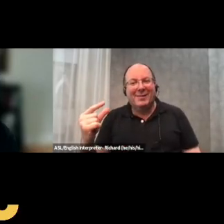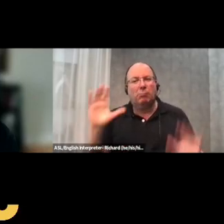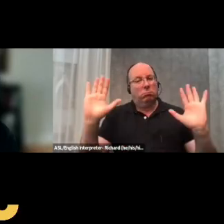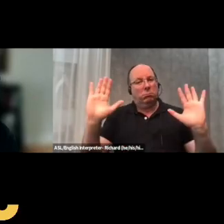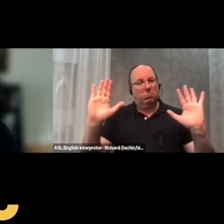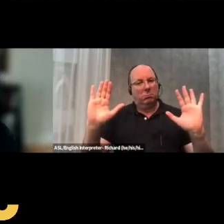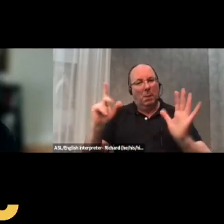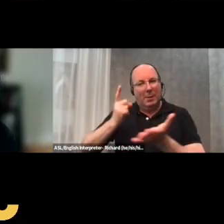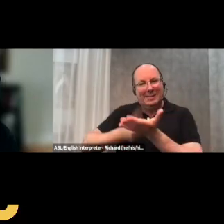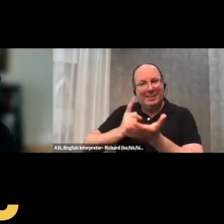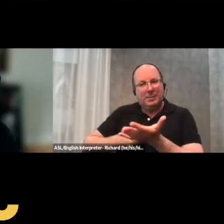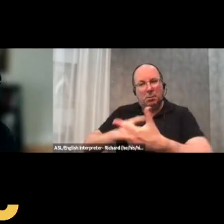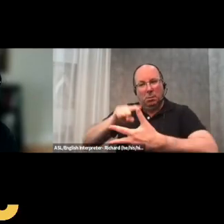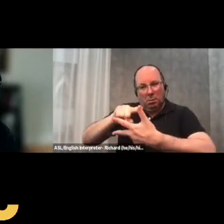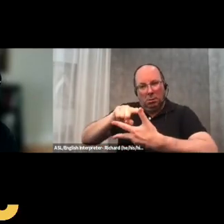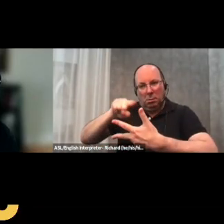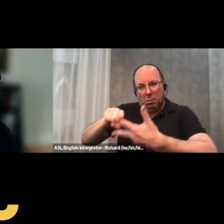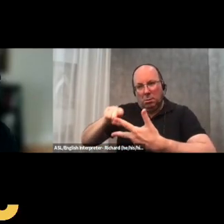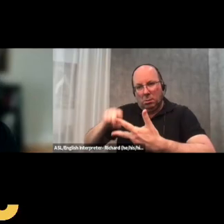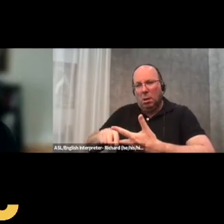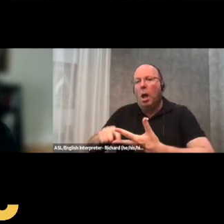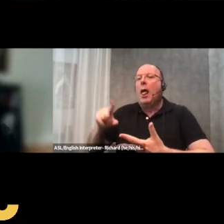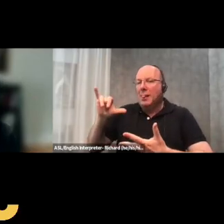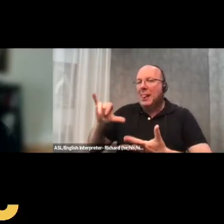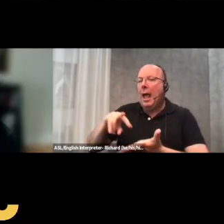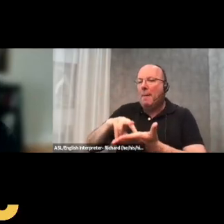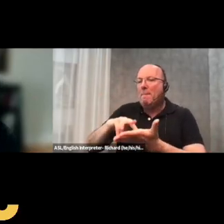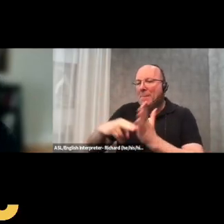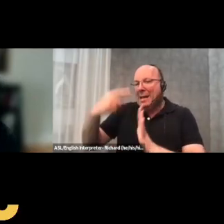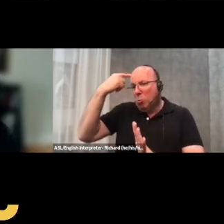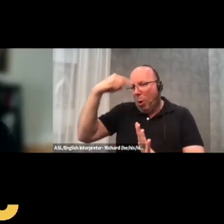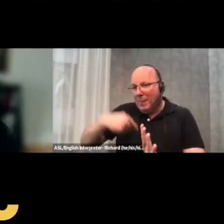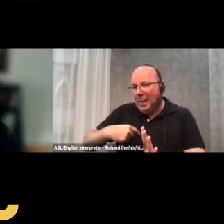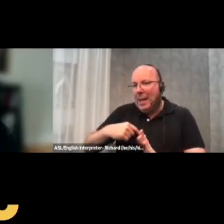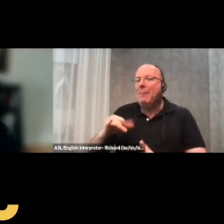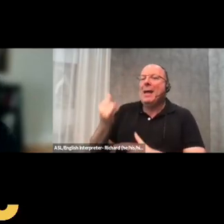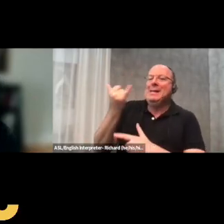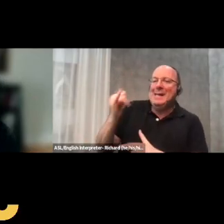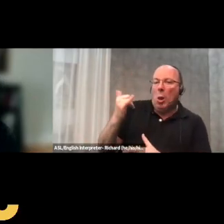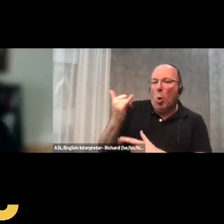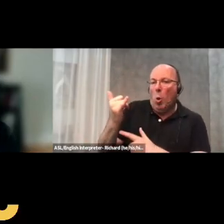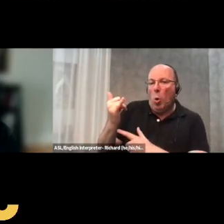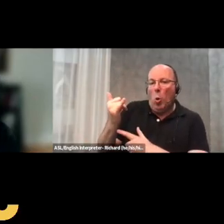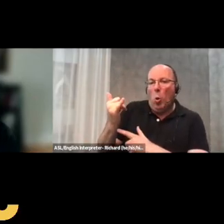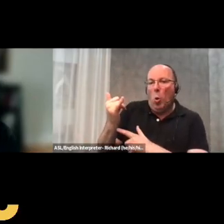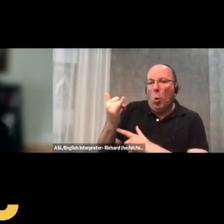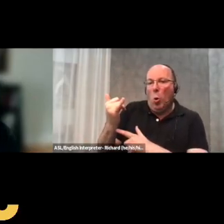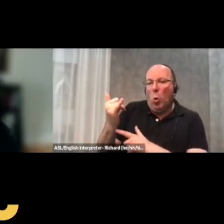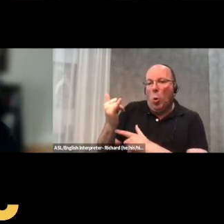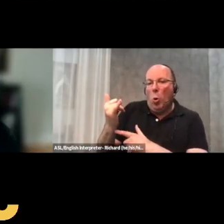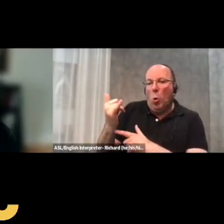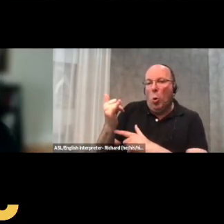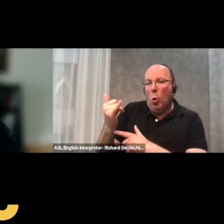still have to talk about what those things mean to you. So that if you say yellow, the person you